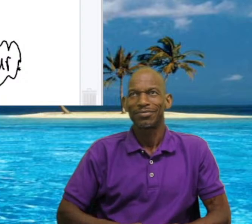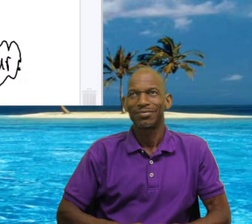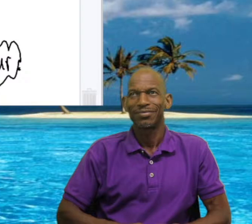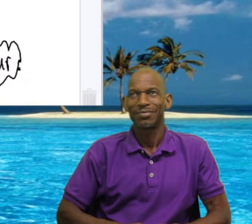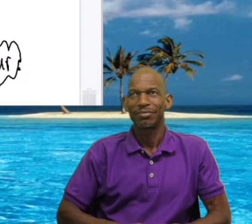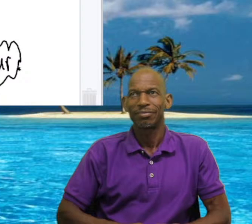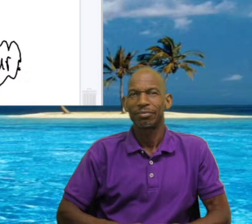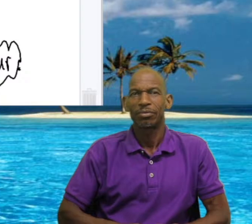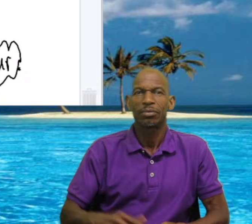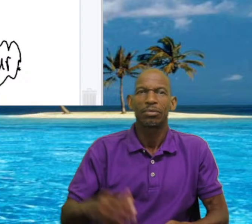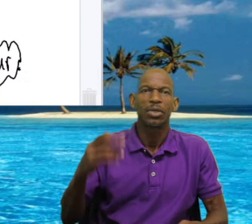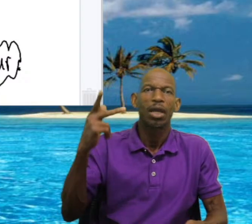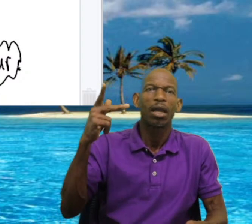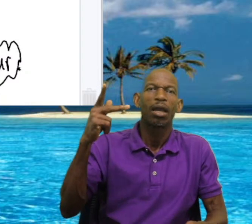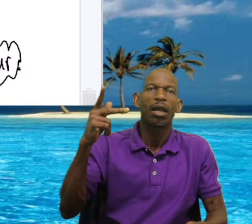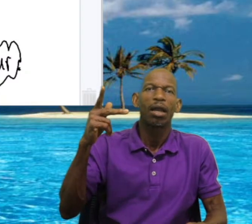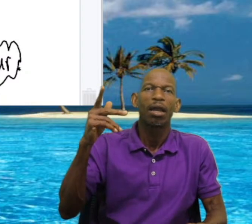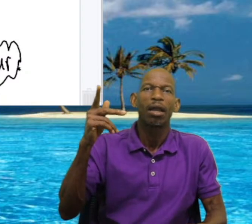Yes, Karen?